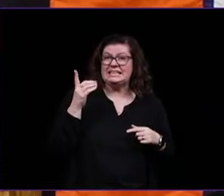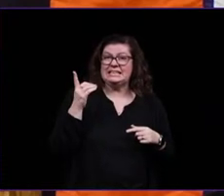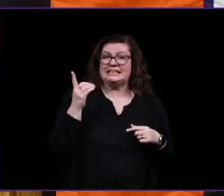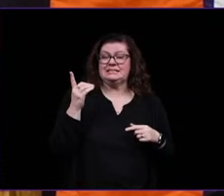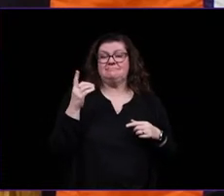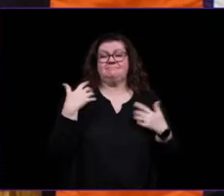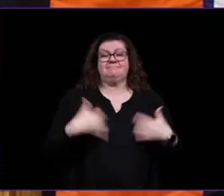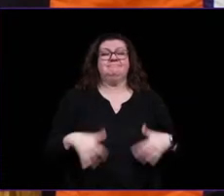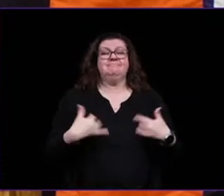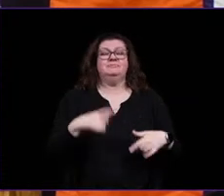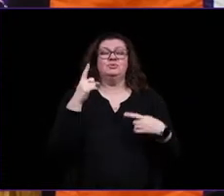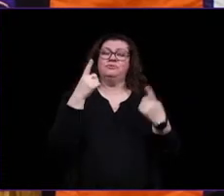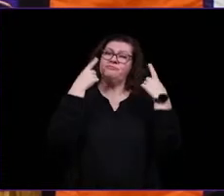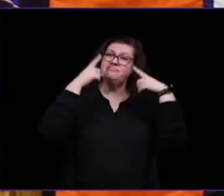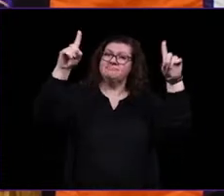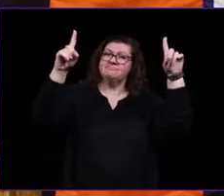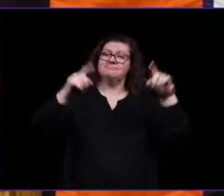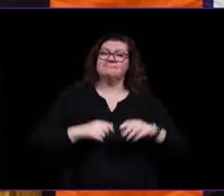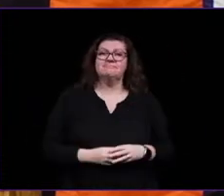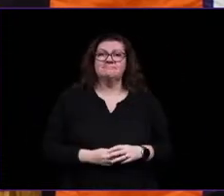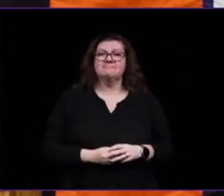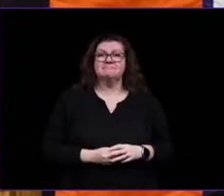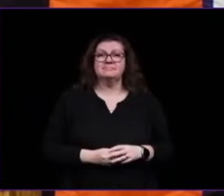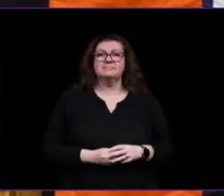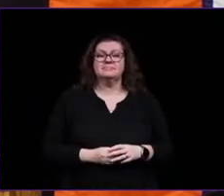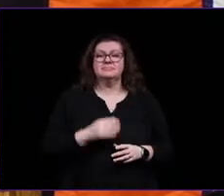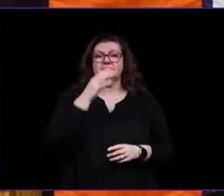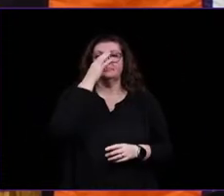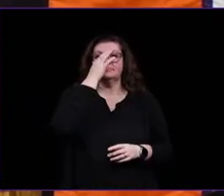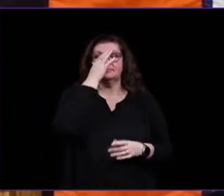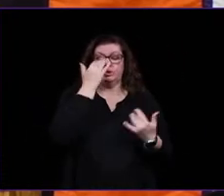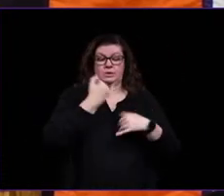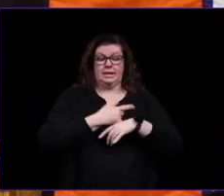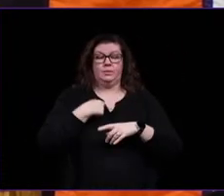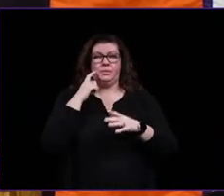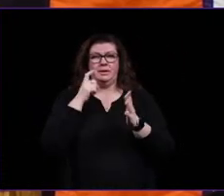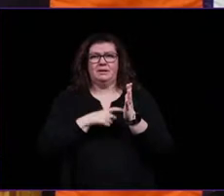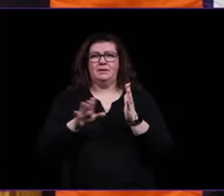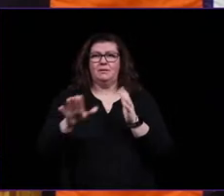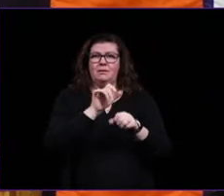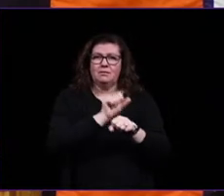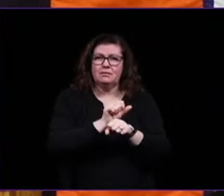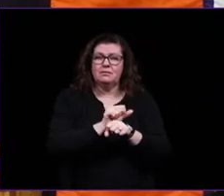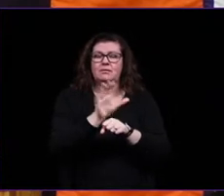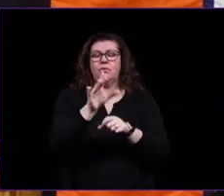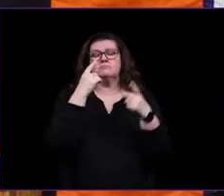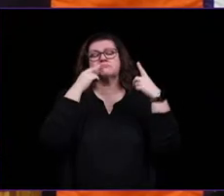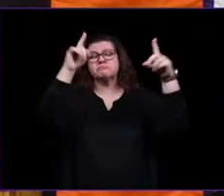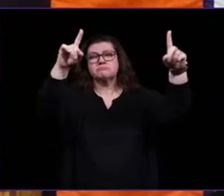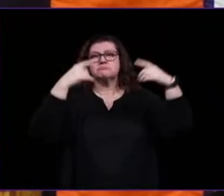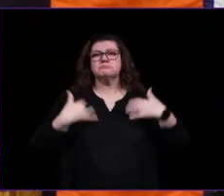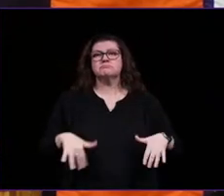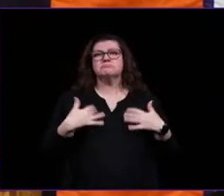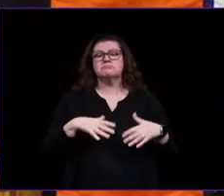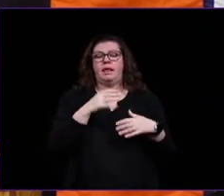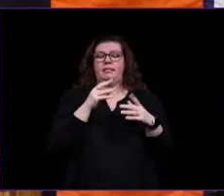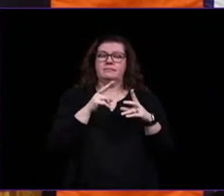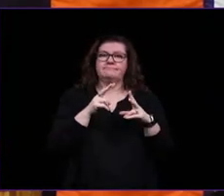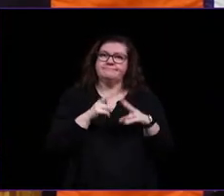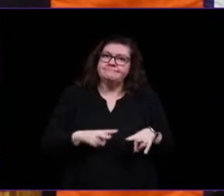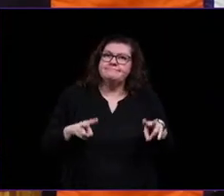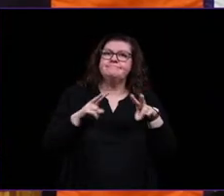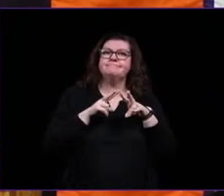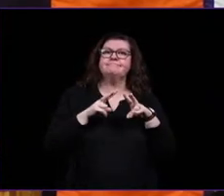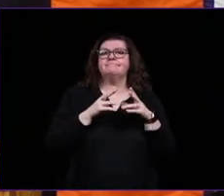finish line. Today we recognize your hard work and your incredible accomplishments and the value and the importance